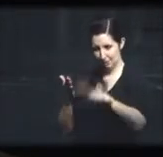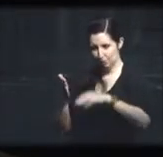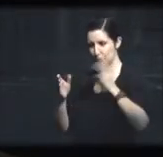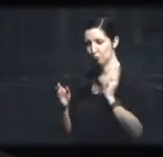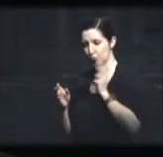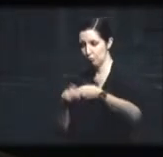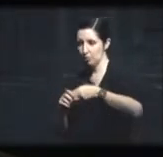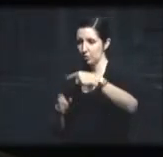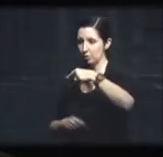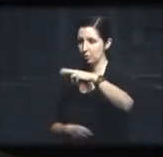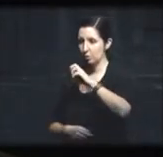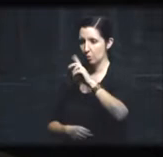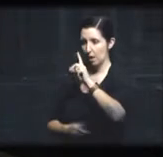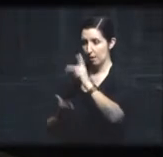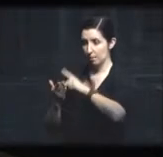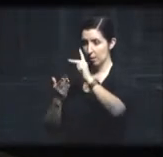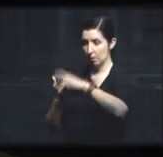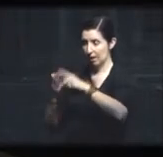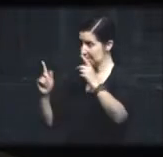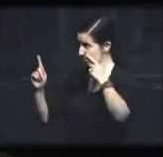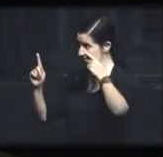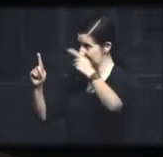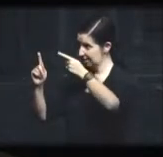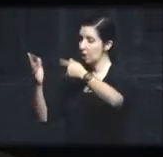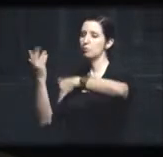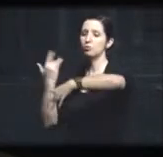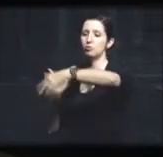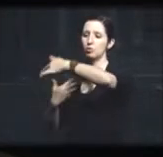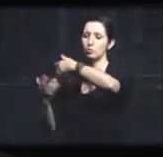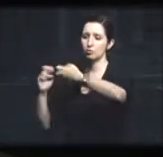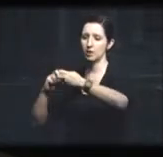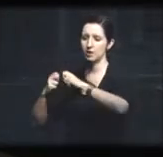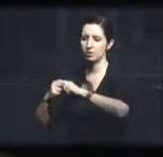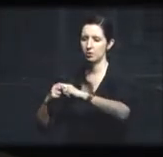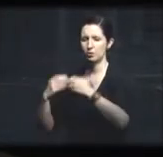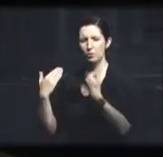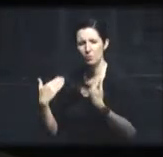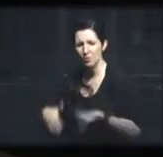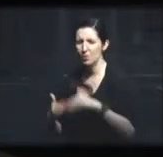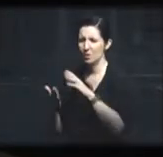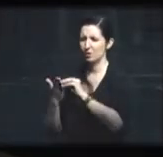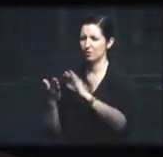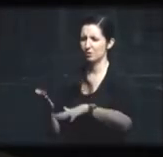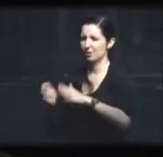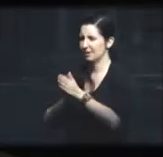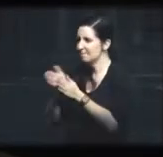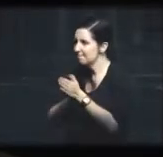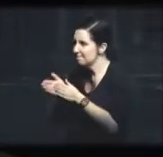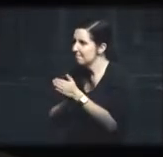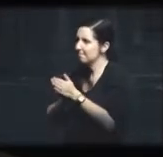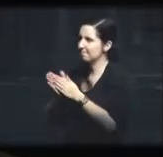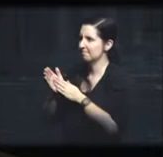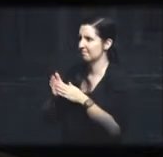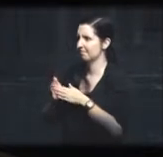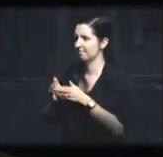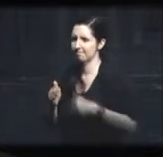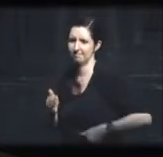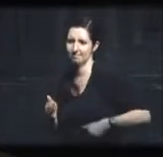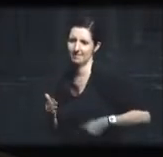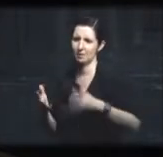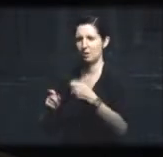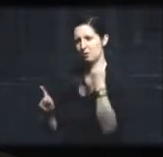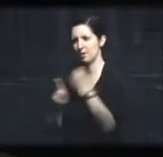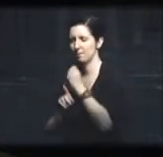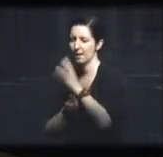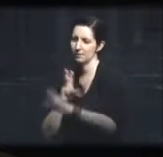they want to work on social issues. They are very, very energized to make the world a better place and to have an impact.